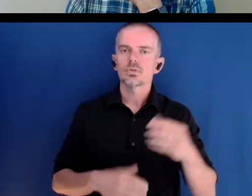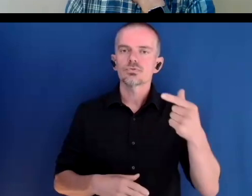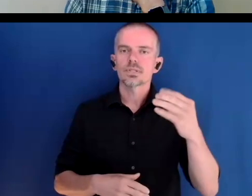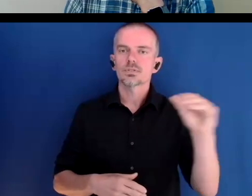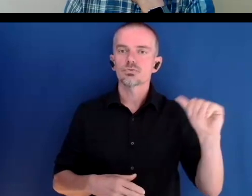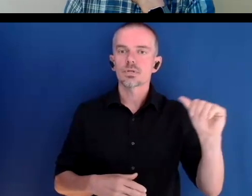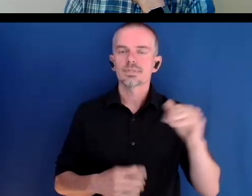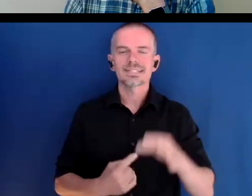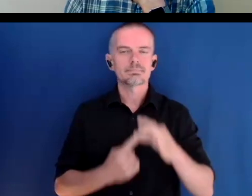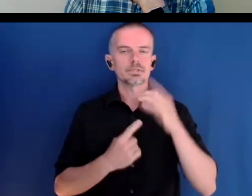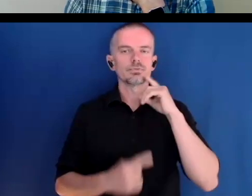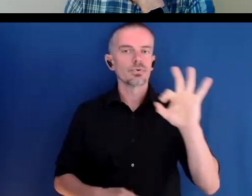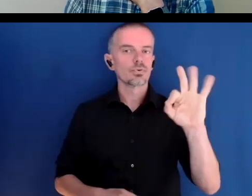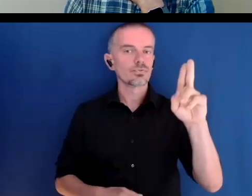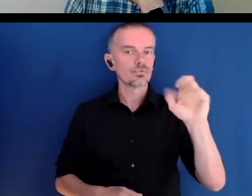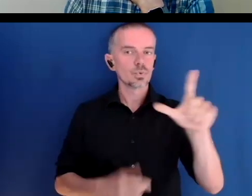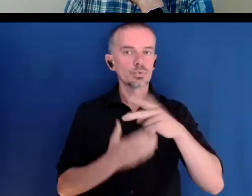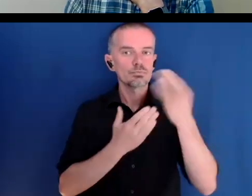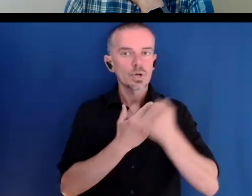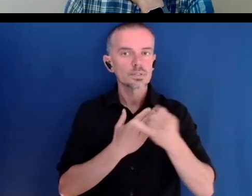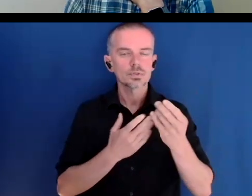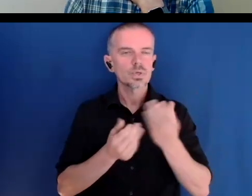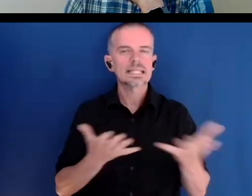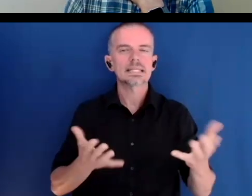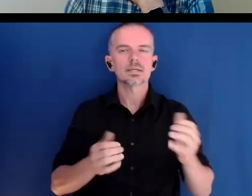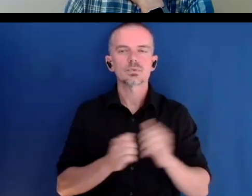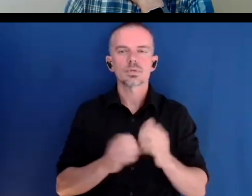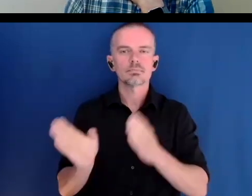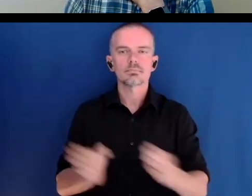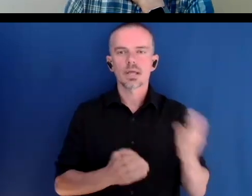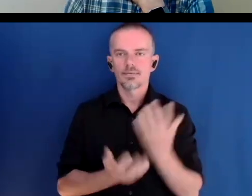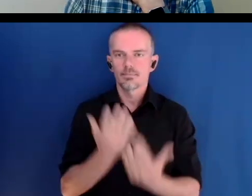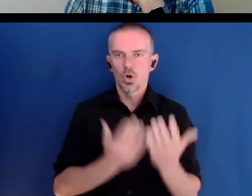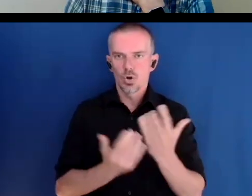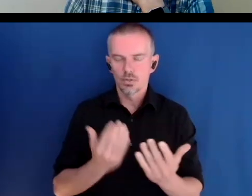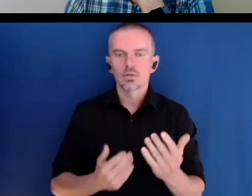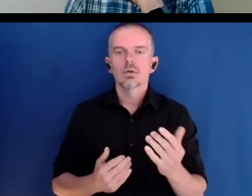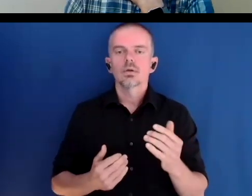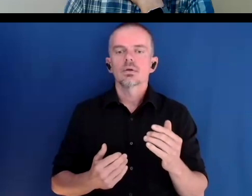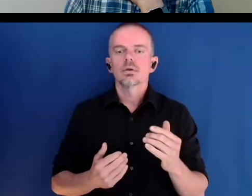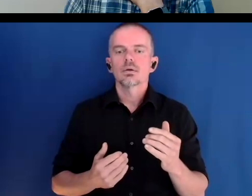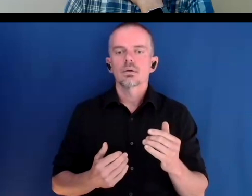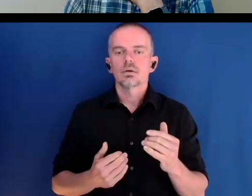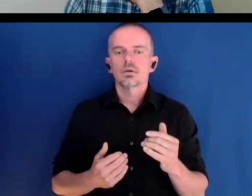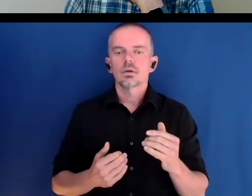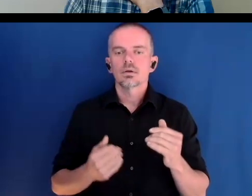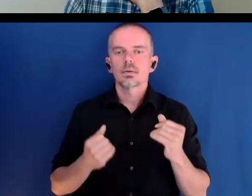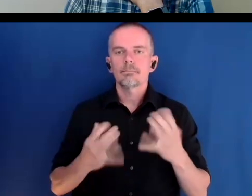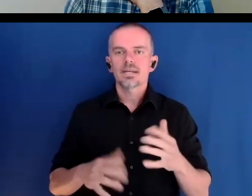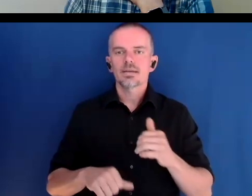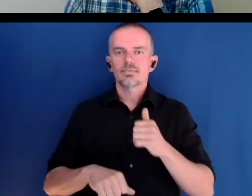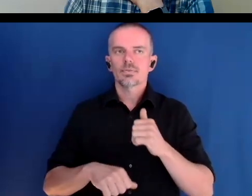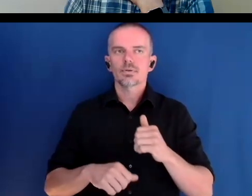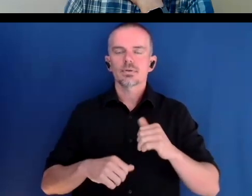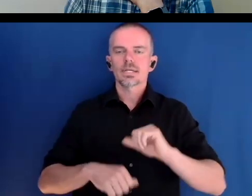especially for fuels projects or for anything that has prescribed fire, a lot of the implementation type